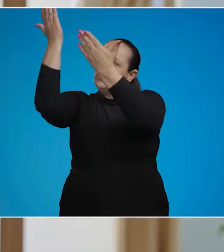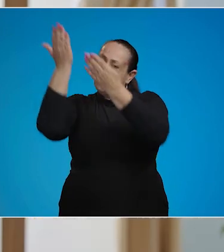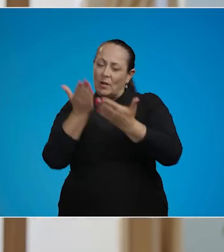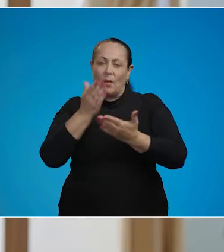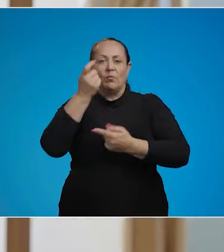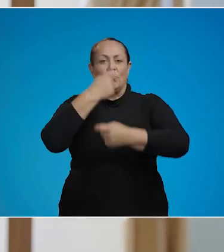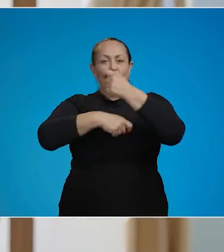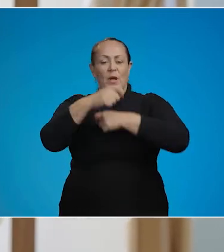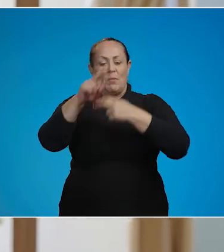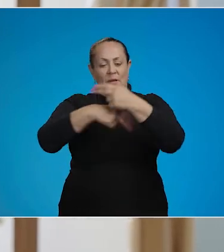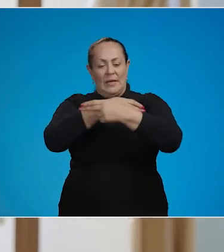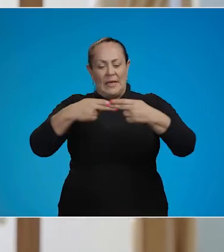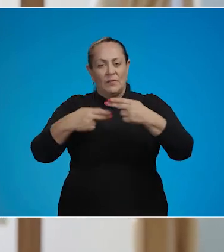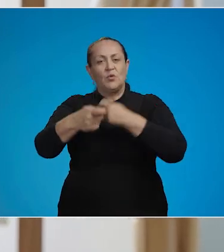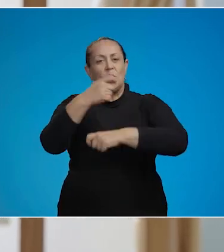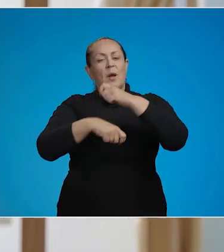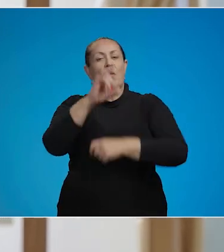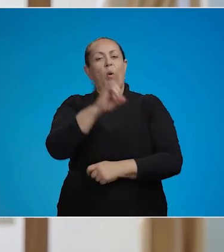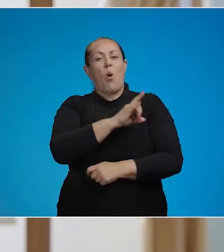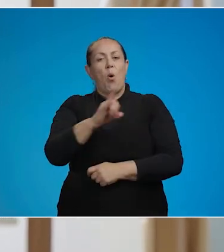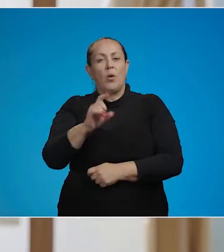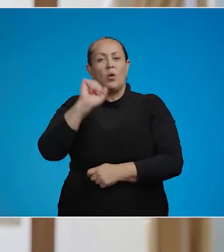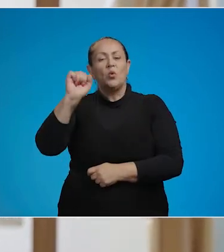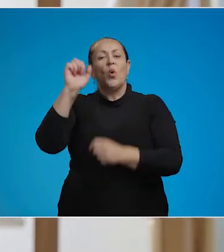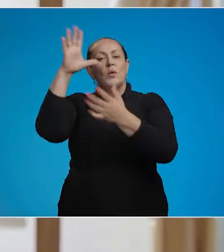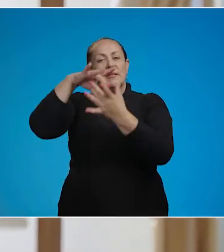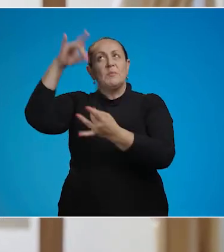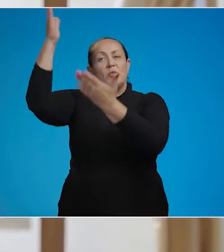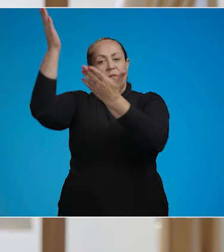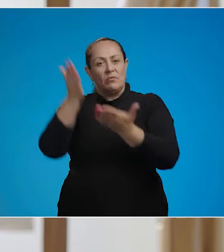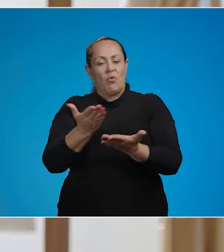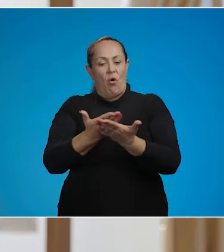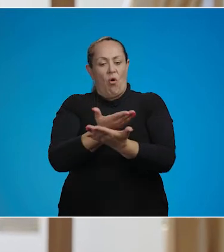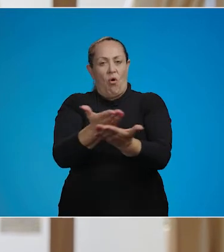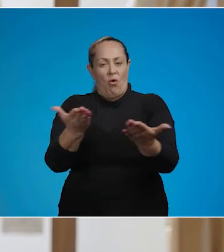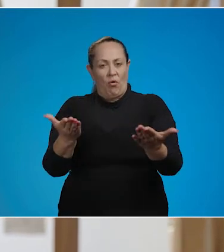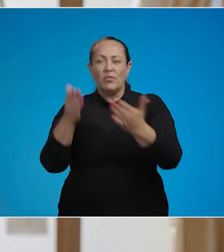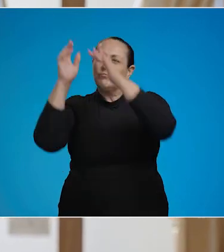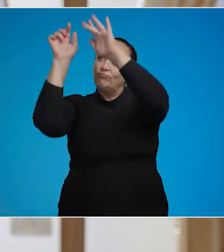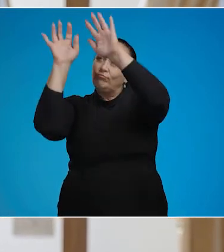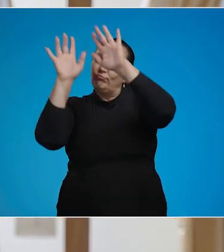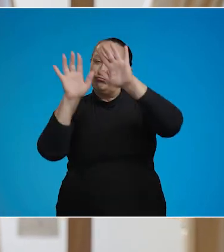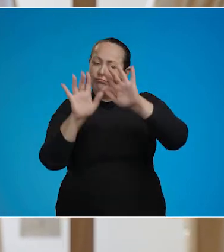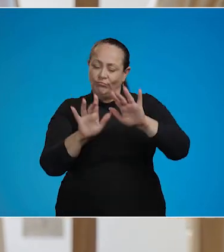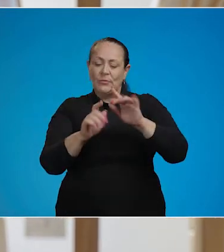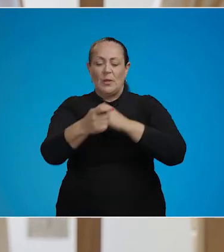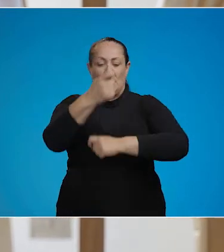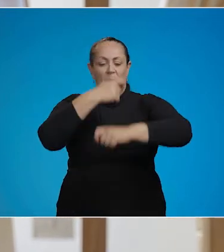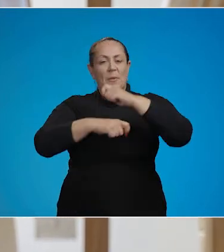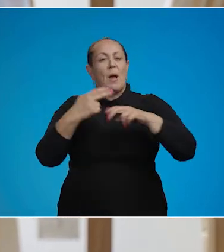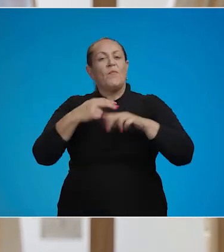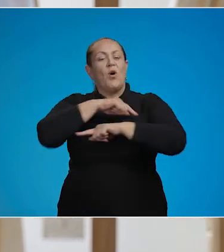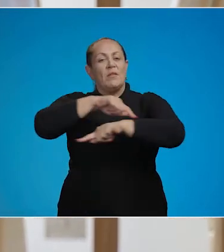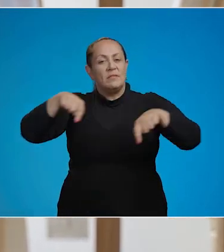these gifts, we pray by sending down your Spirit upon them like the dewfall so that they may